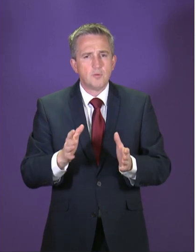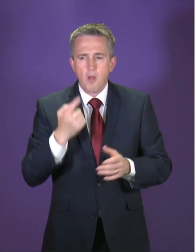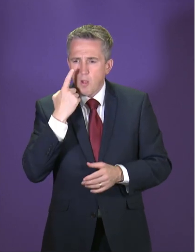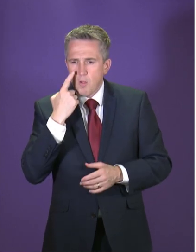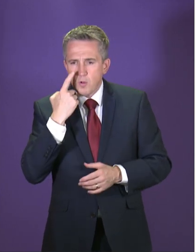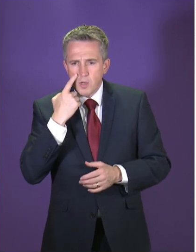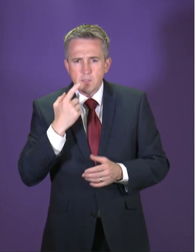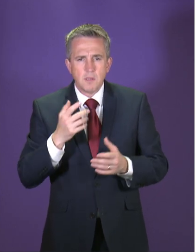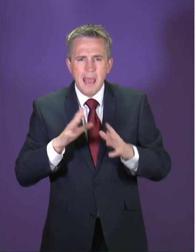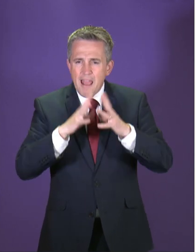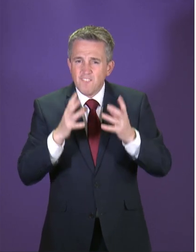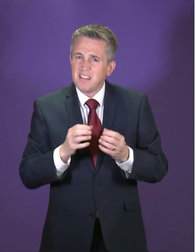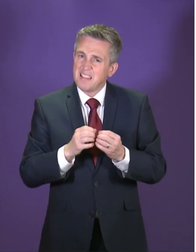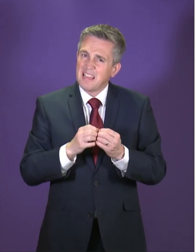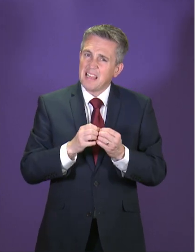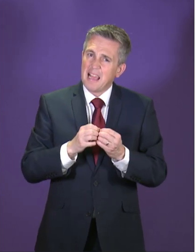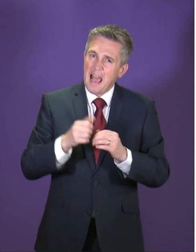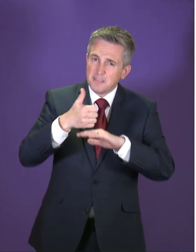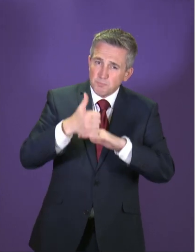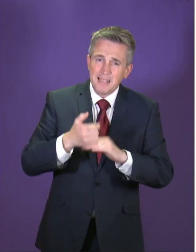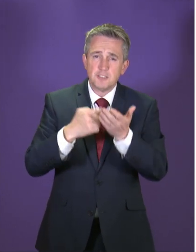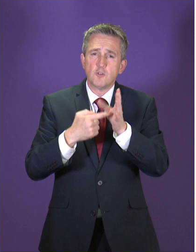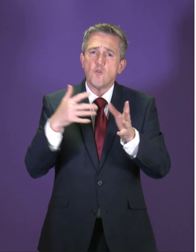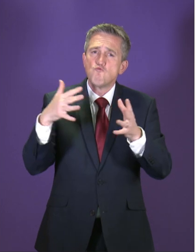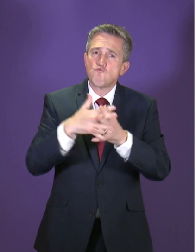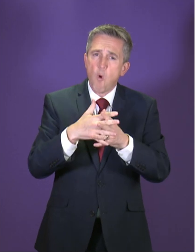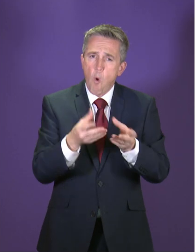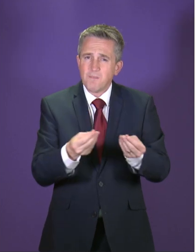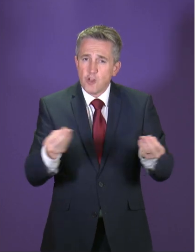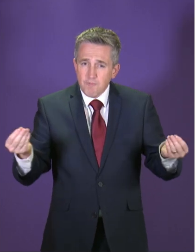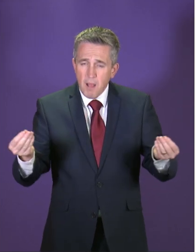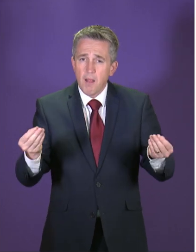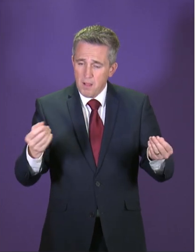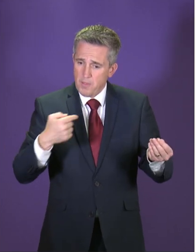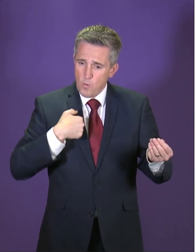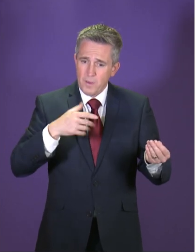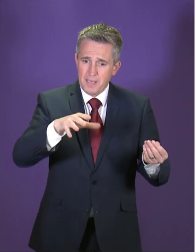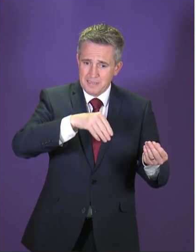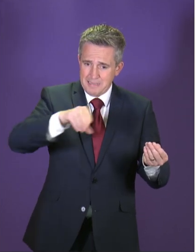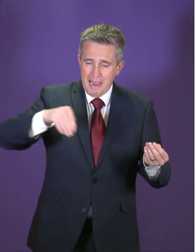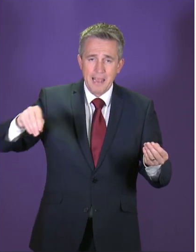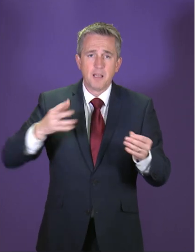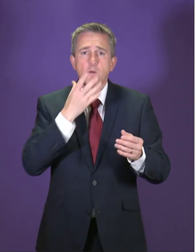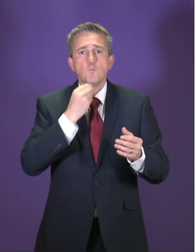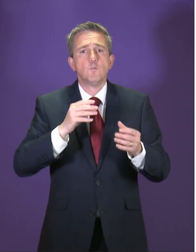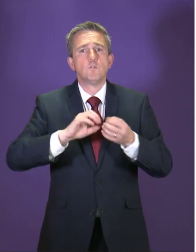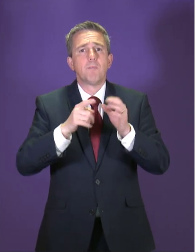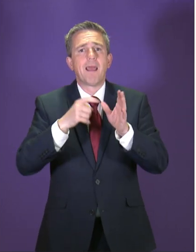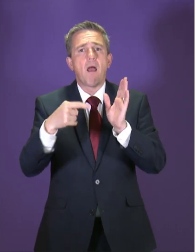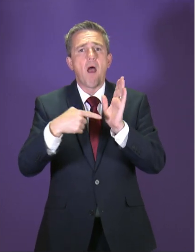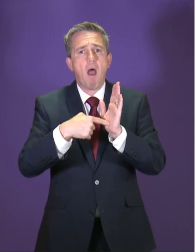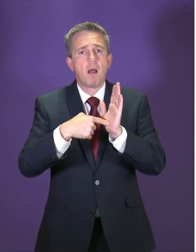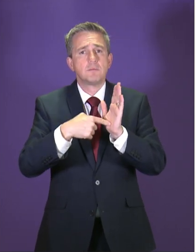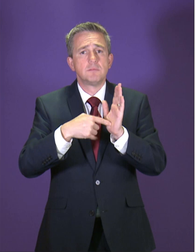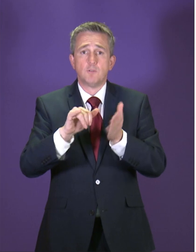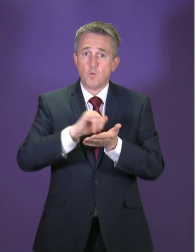to basically look at everything as raw material. So for us, the very thing that we made, now we're looking at it as an artifact. And now it's a piece of the